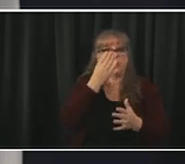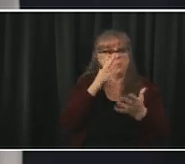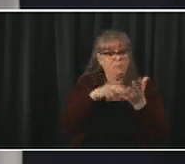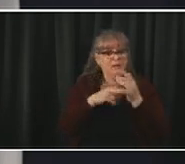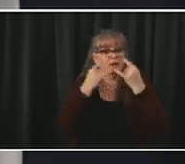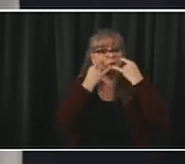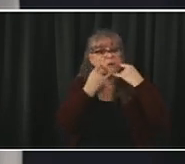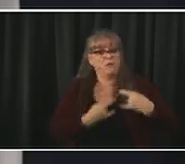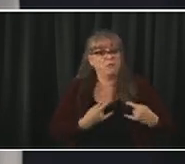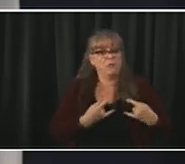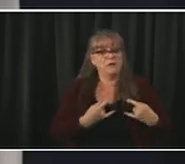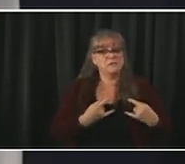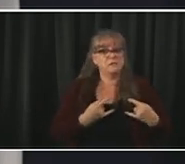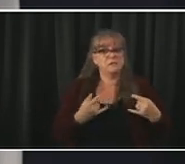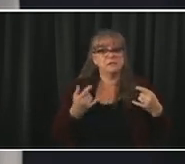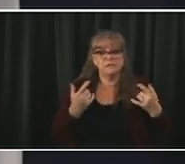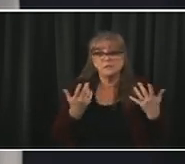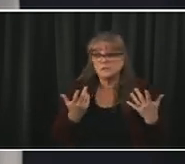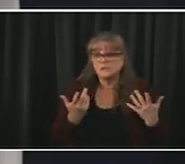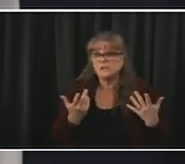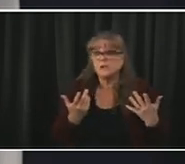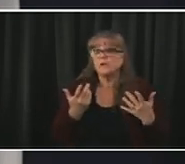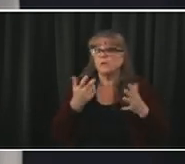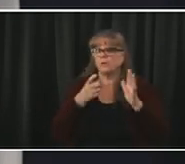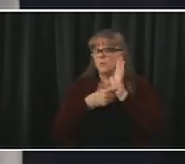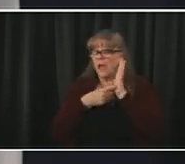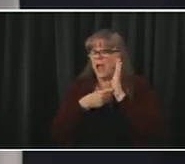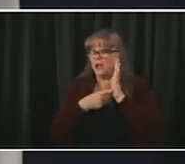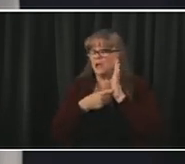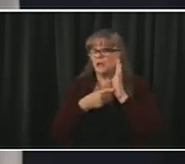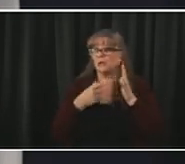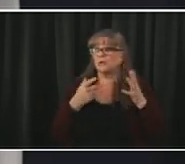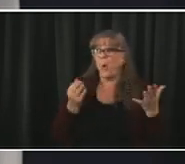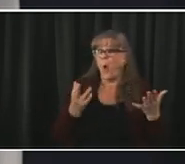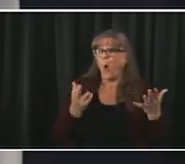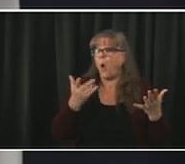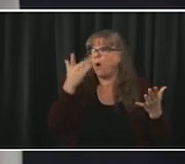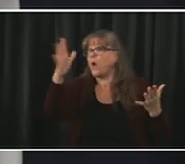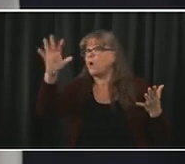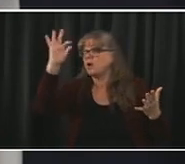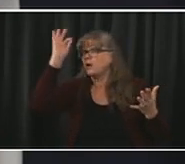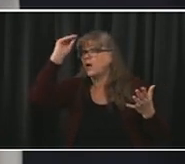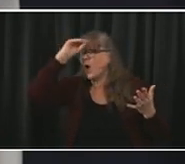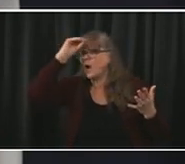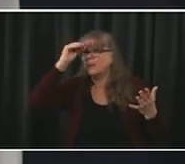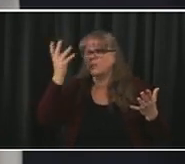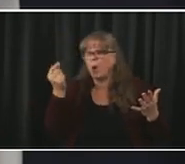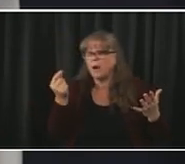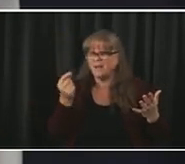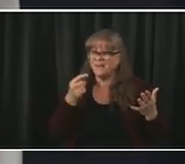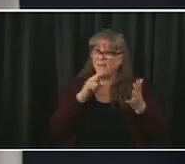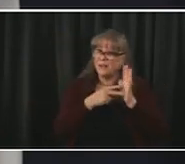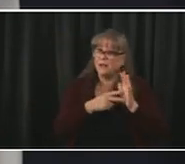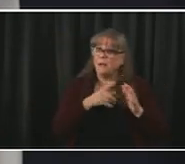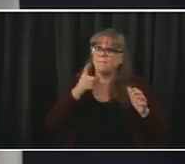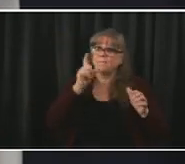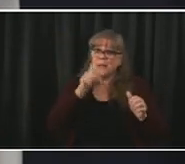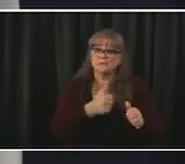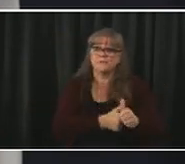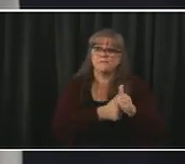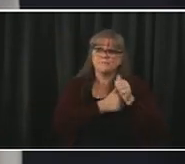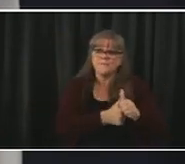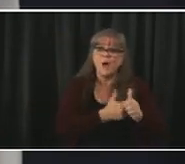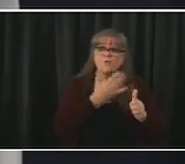about continuing it? Are you going to make it a recommendation? Are you going to do it based on color code, or are you going to leave it